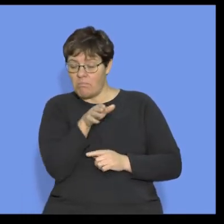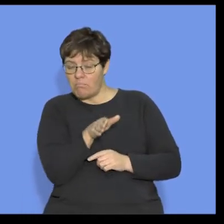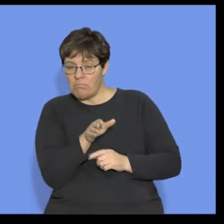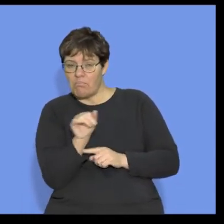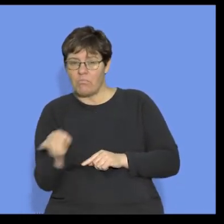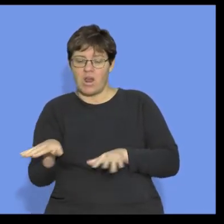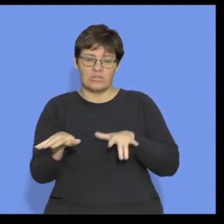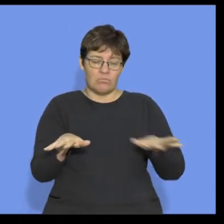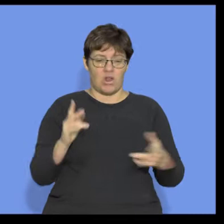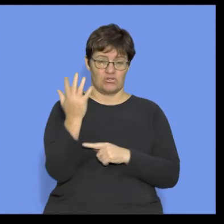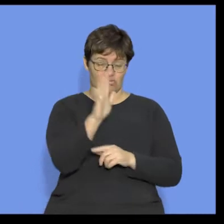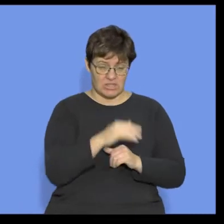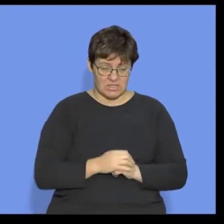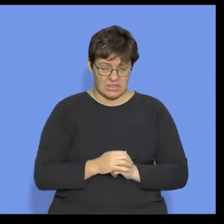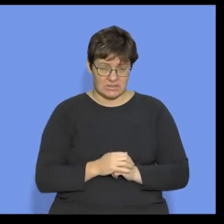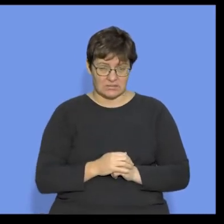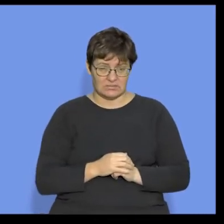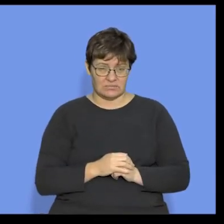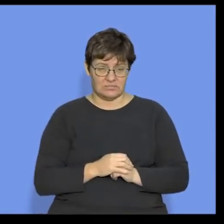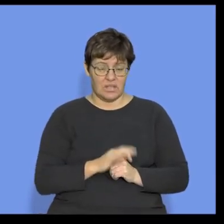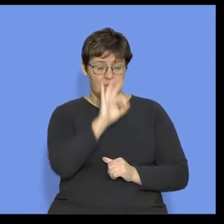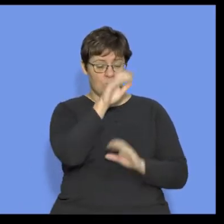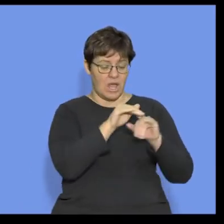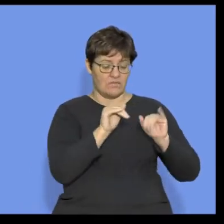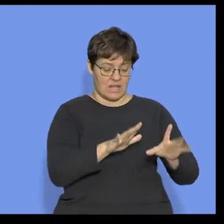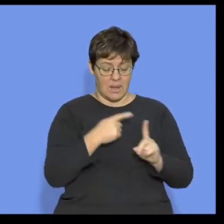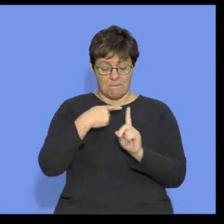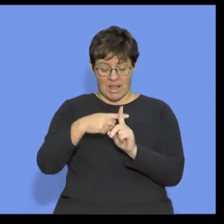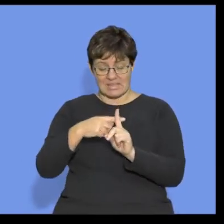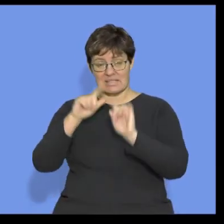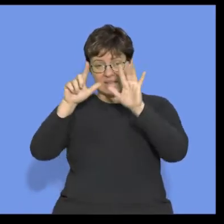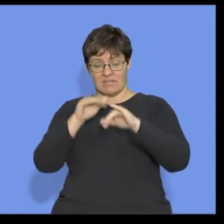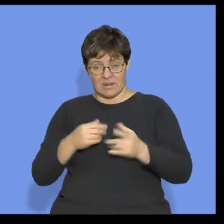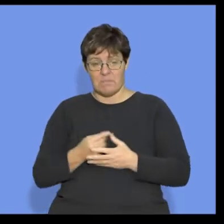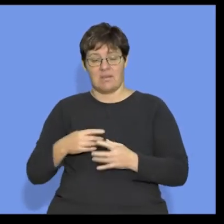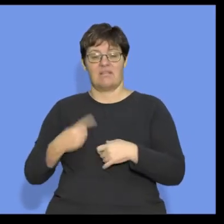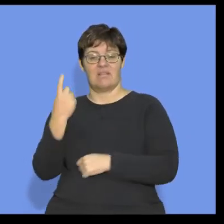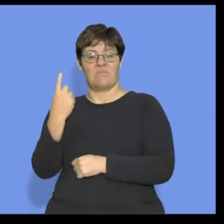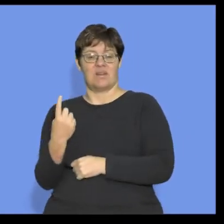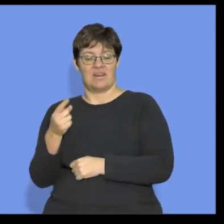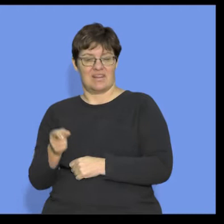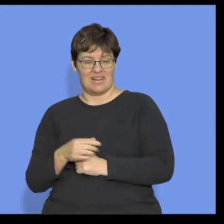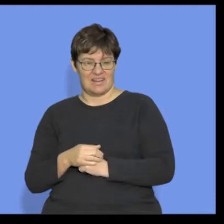the branches of the tree. 3 out of 10 plus 7 out of 10. Can you see that add up to 1?